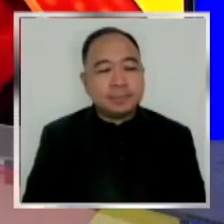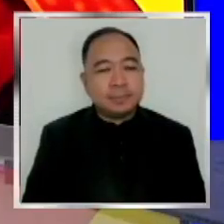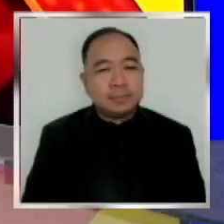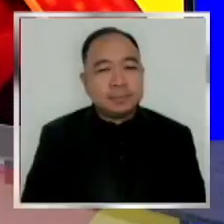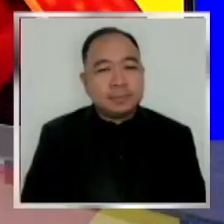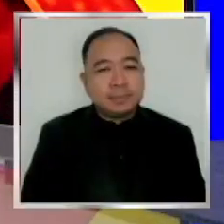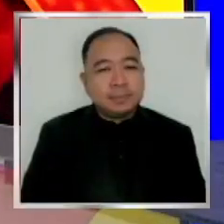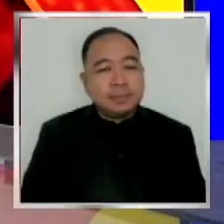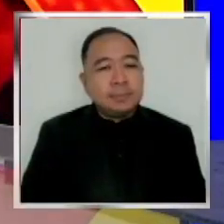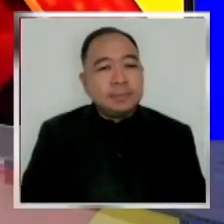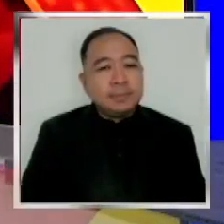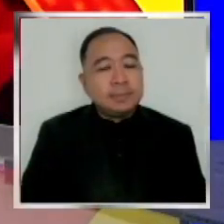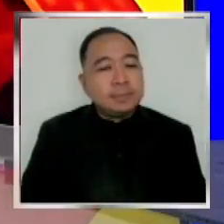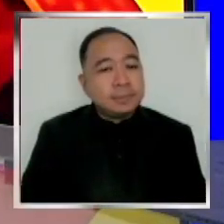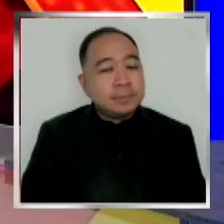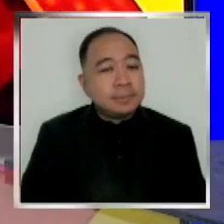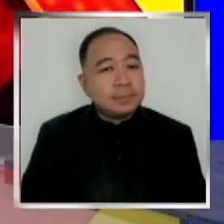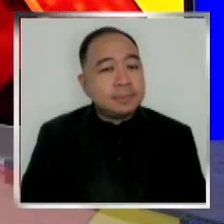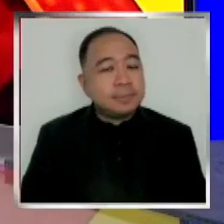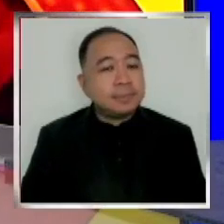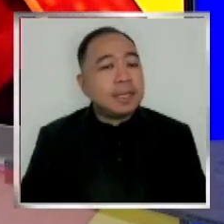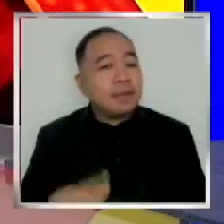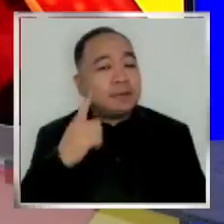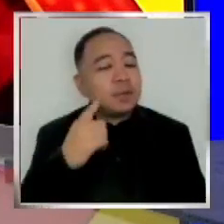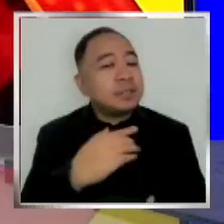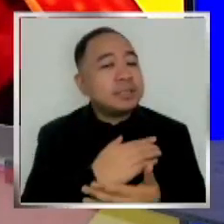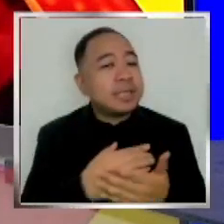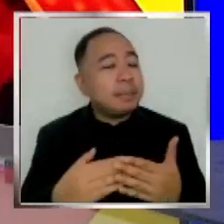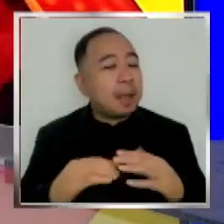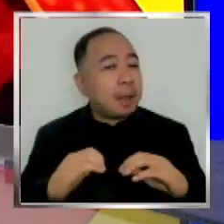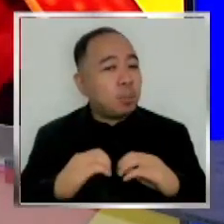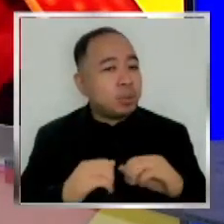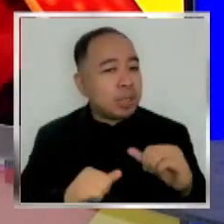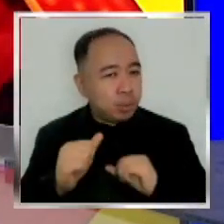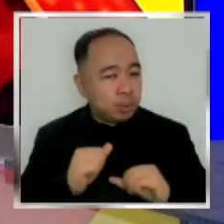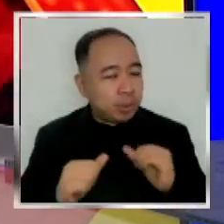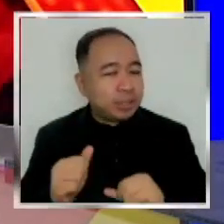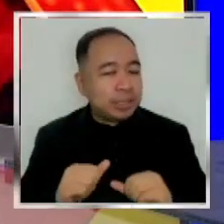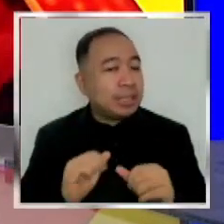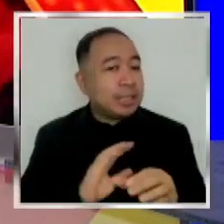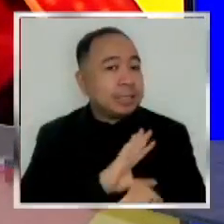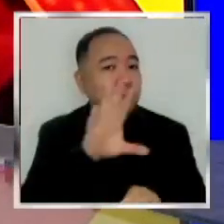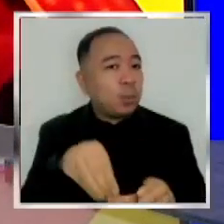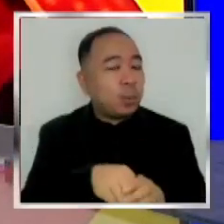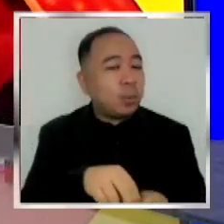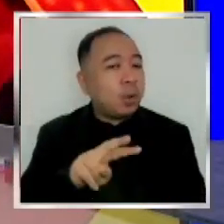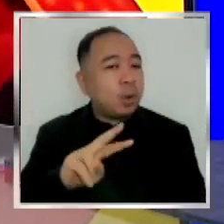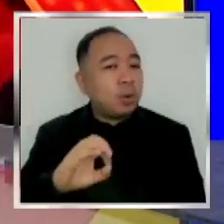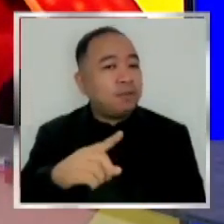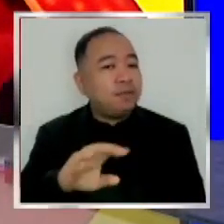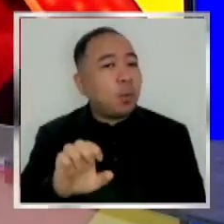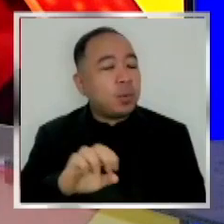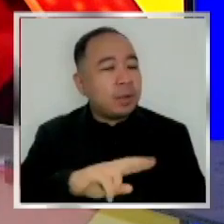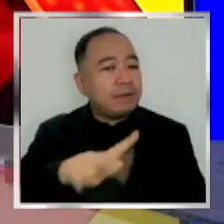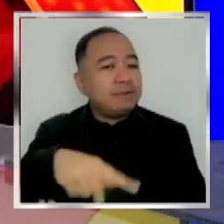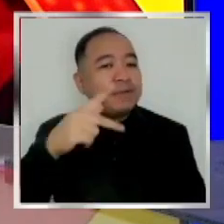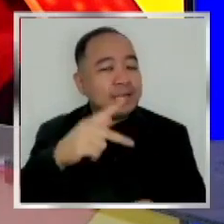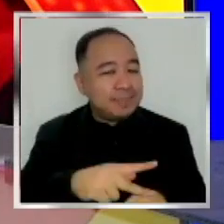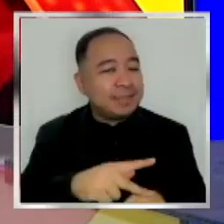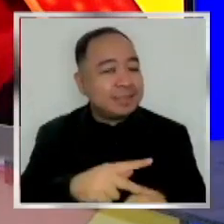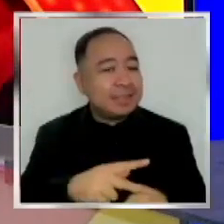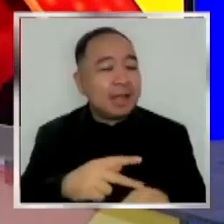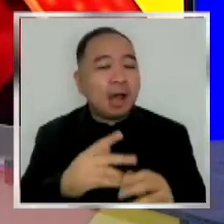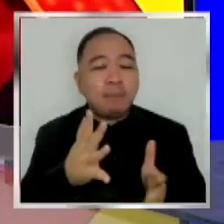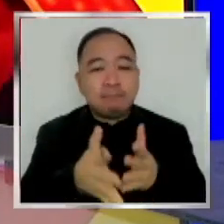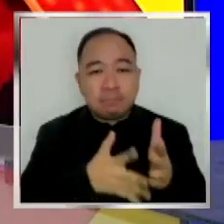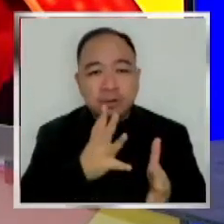It's a sparkling night para sa ilang kapuso at sparkle stars na rumampa sa Vogue Philippines Gala Night. Ang kanilang pag-slay sa red carpet, ichichika